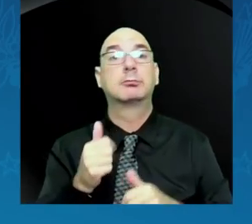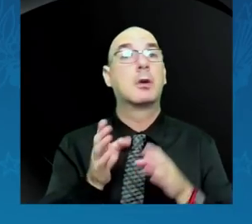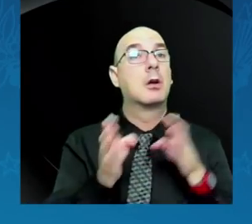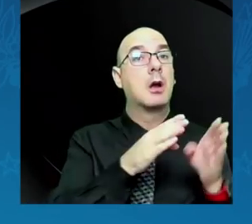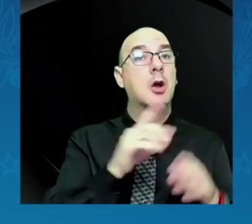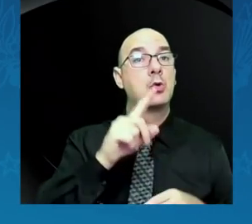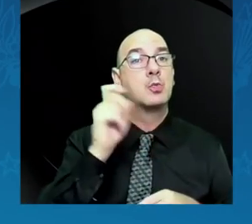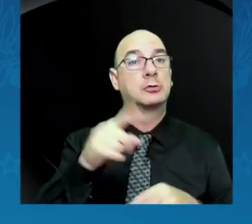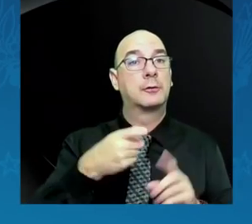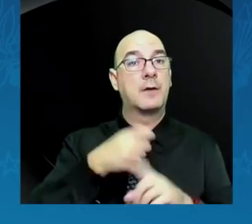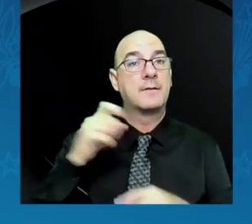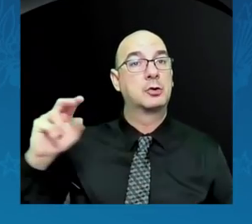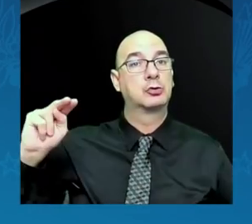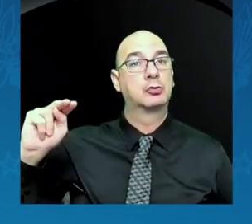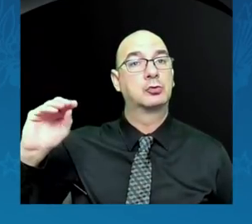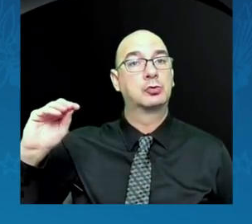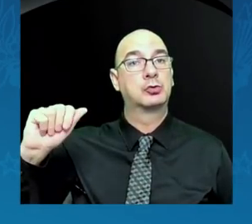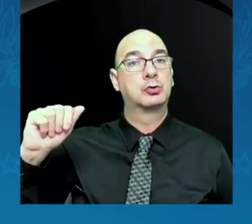Times.